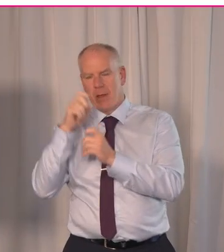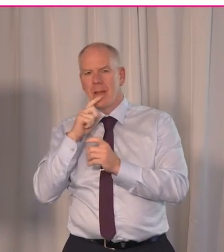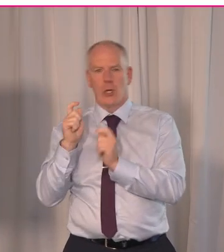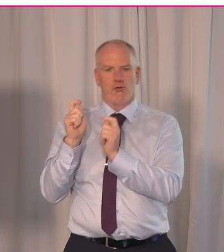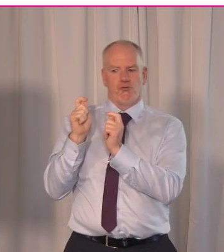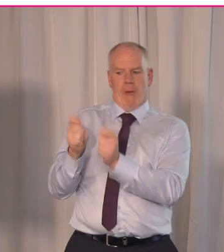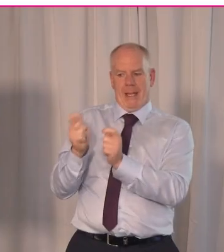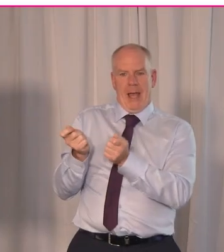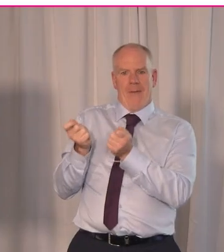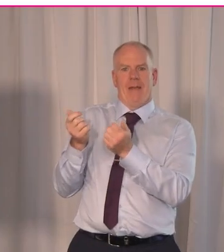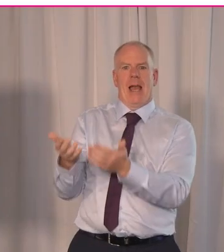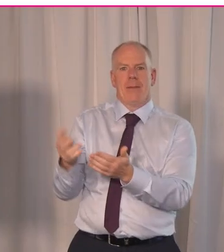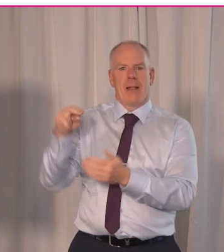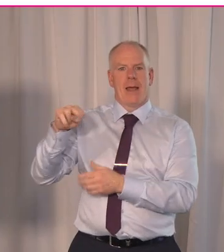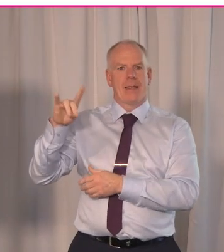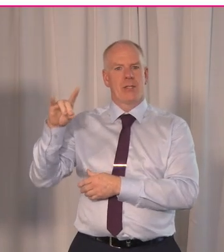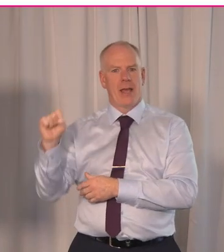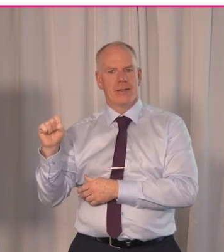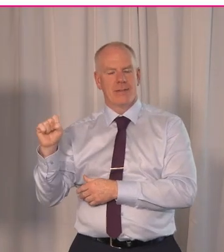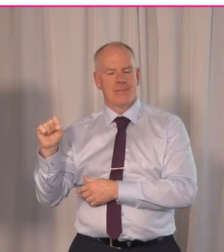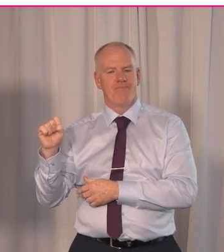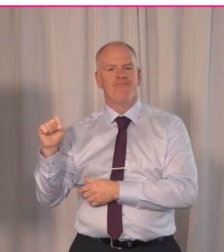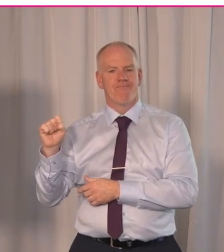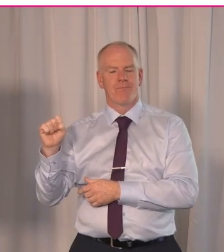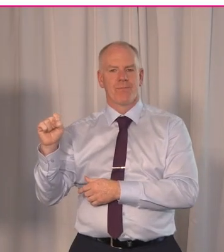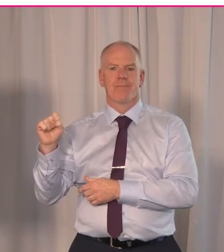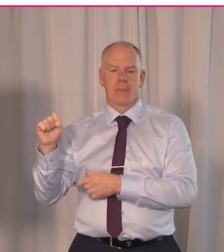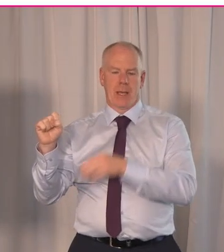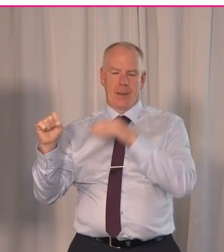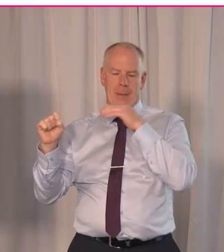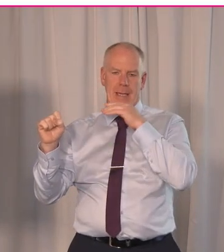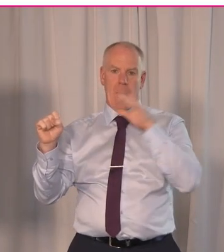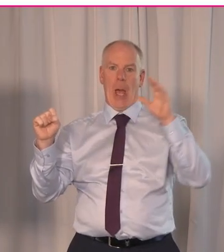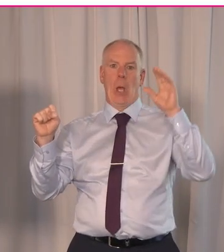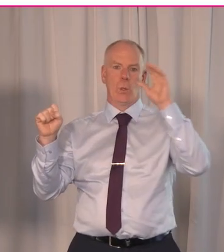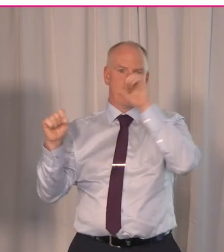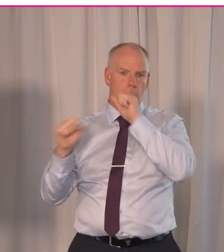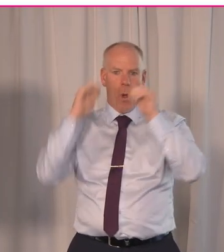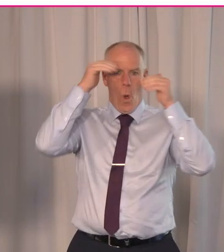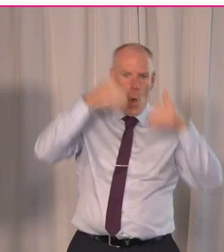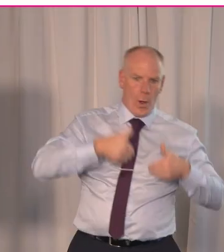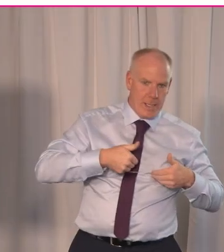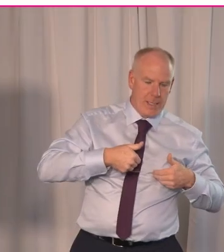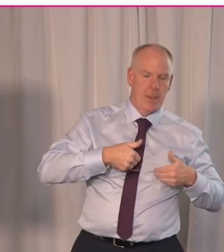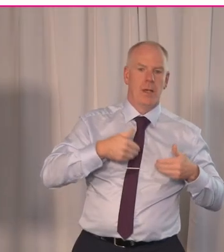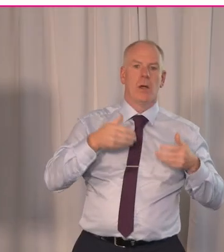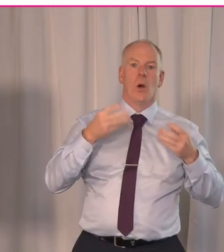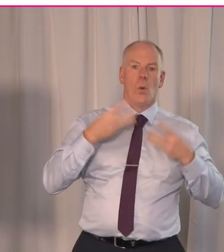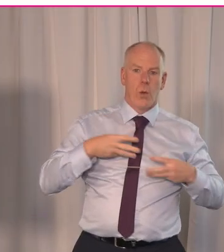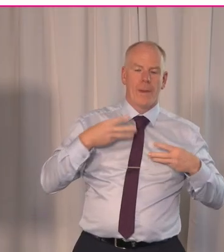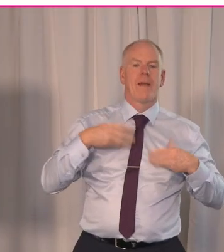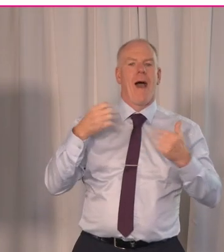that are available in NHS trusts lead to this presumption that autistic women have a